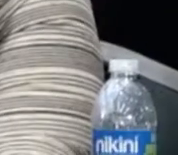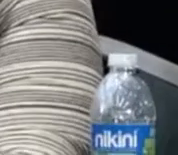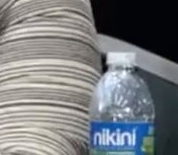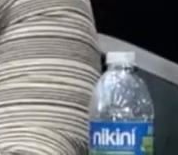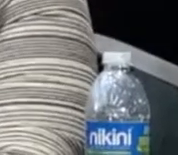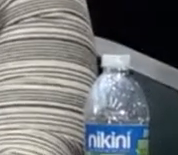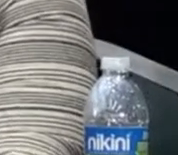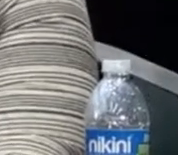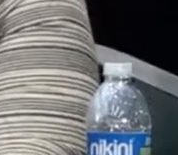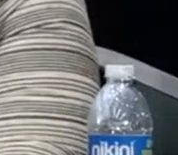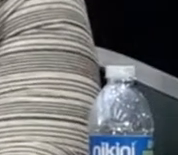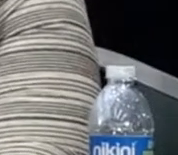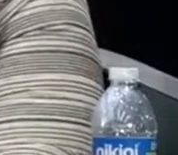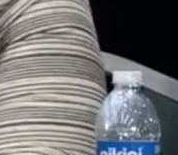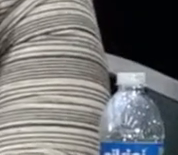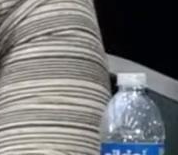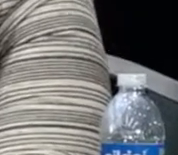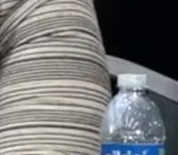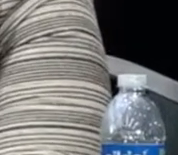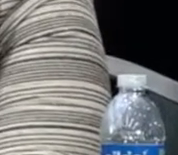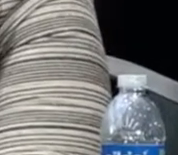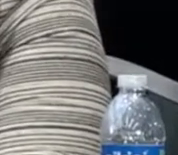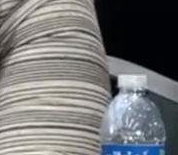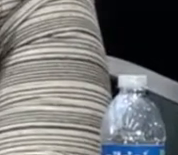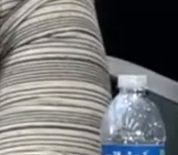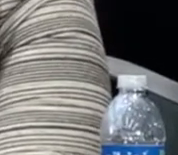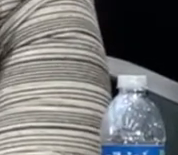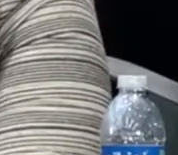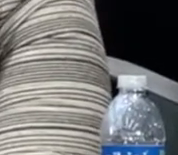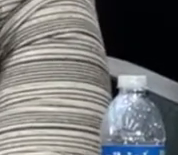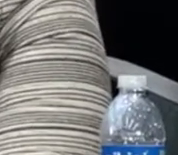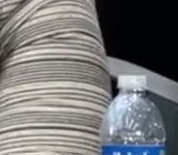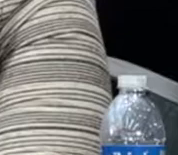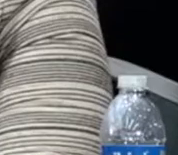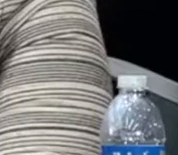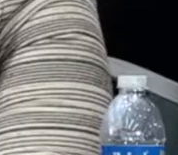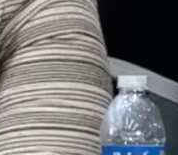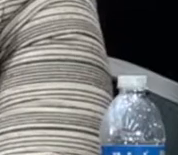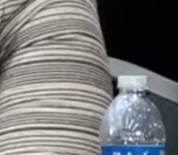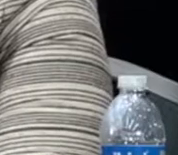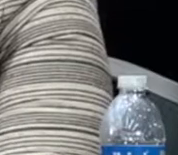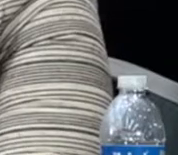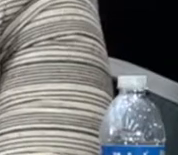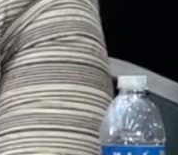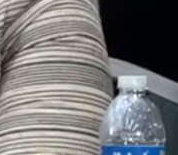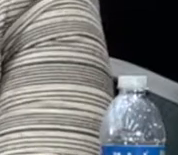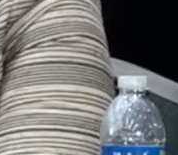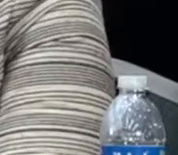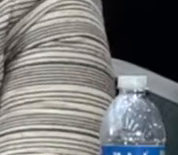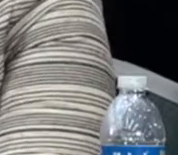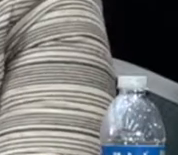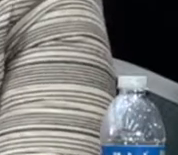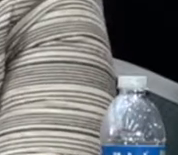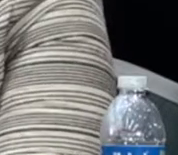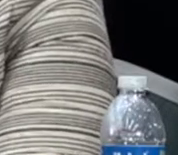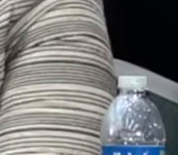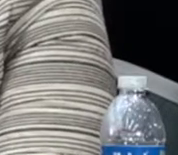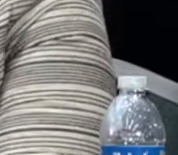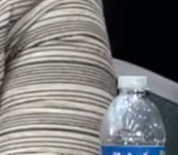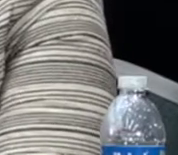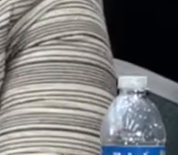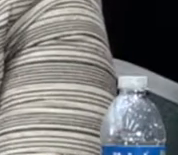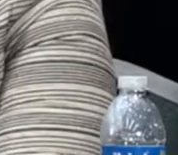who decide the requirements, you have to explain exactly where we're standing, and the balances are different from the balances